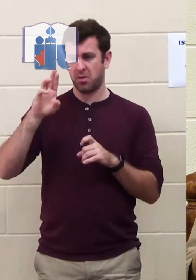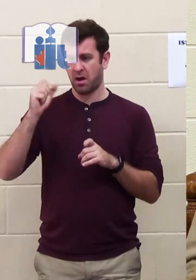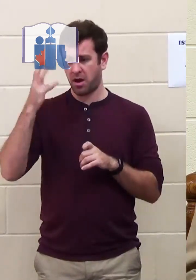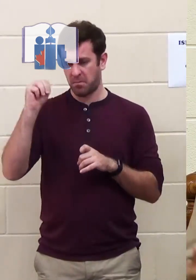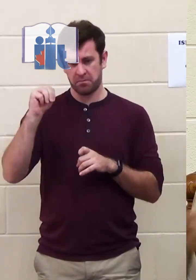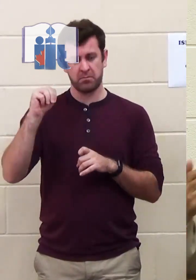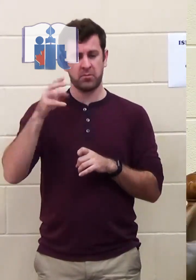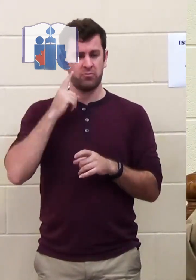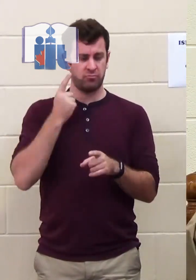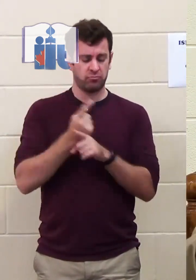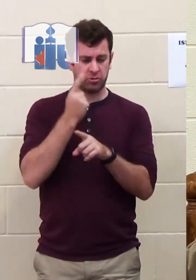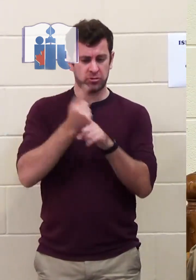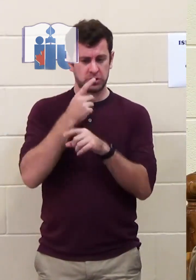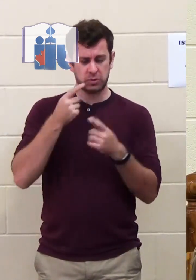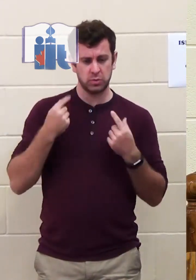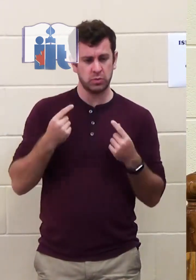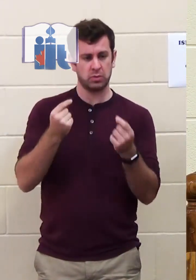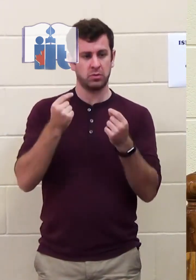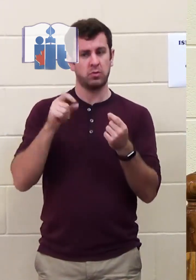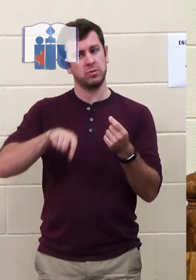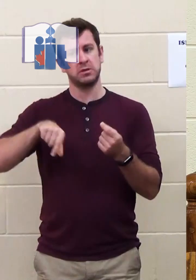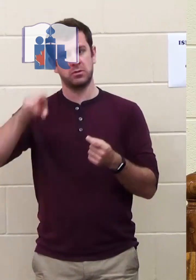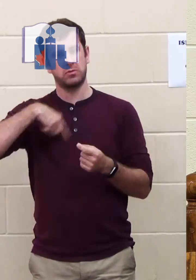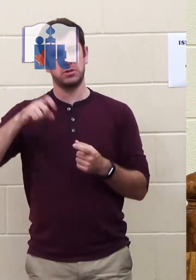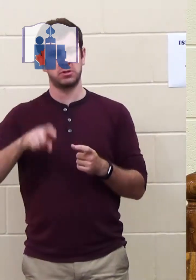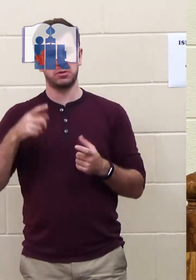deeds and fasting, we should be concerned.